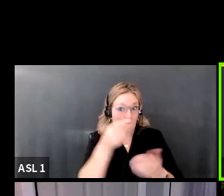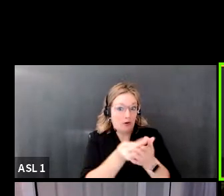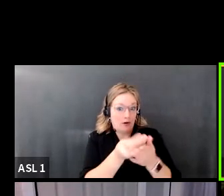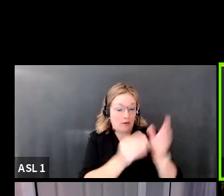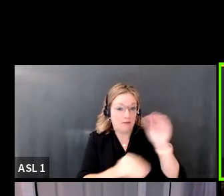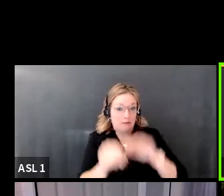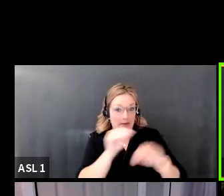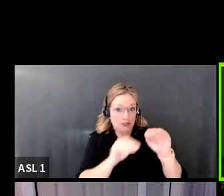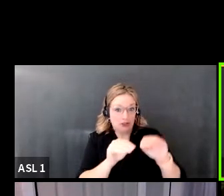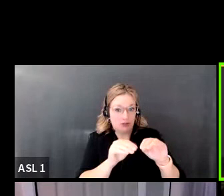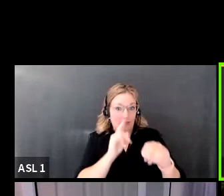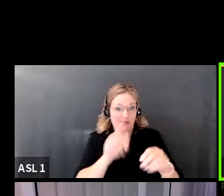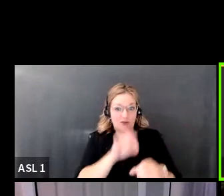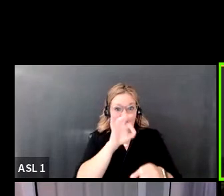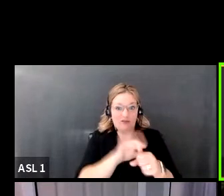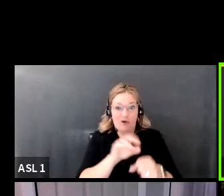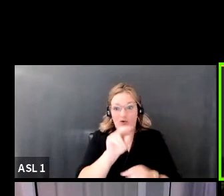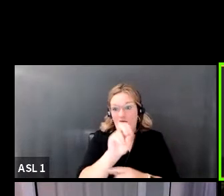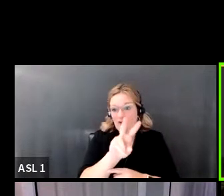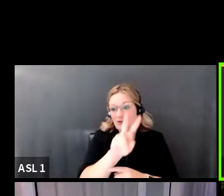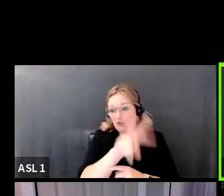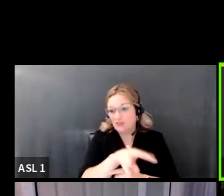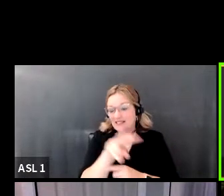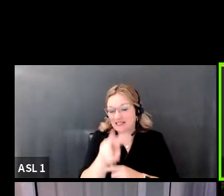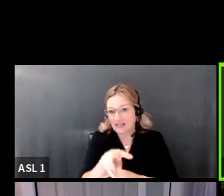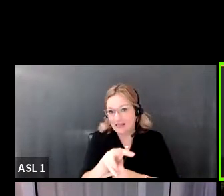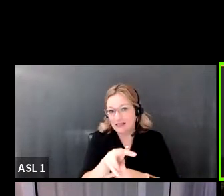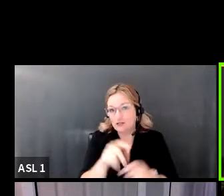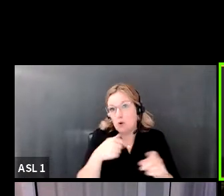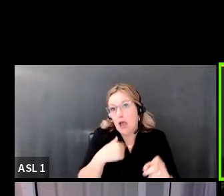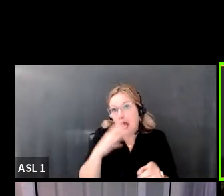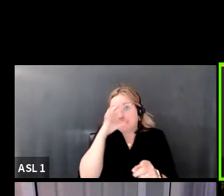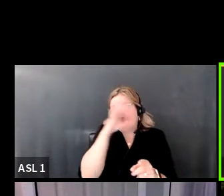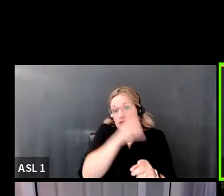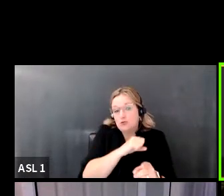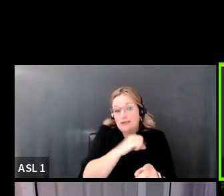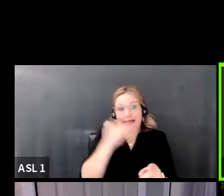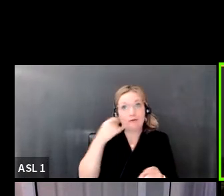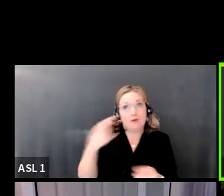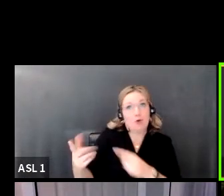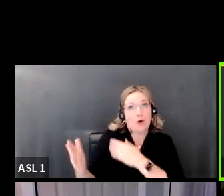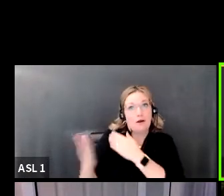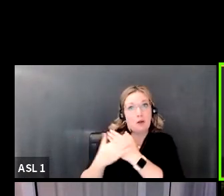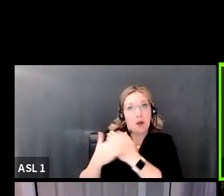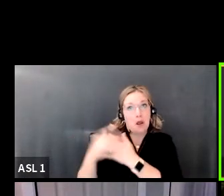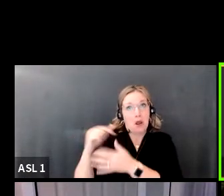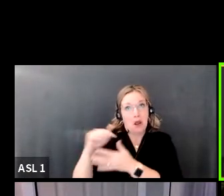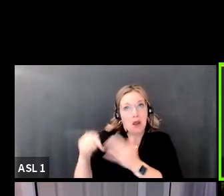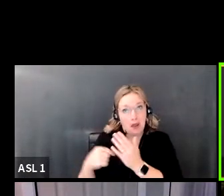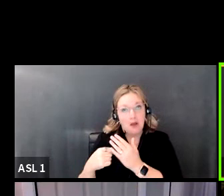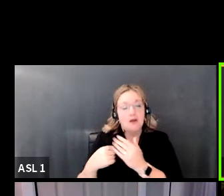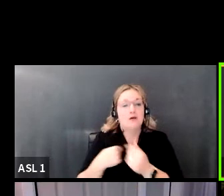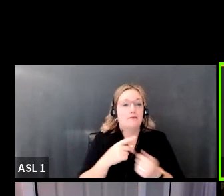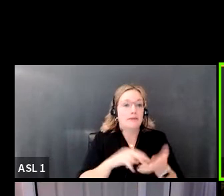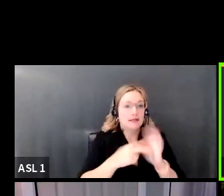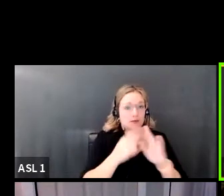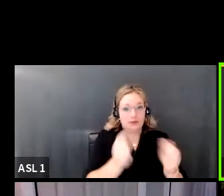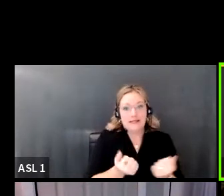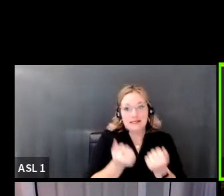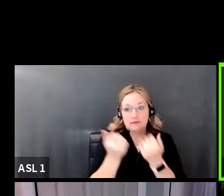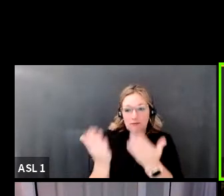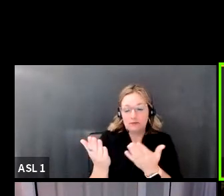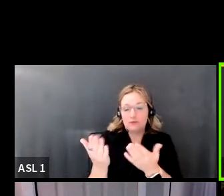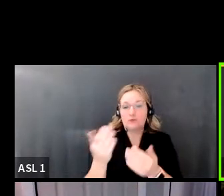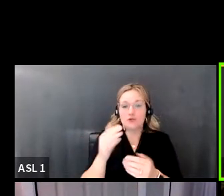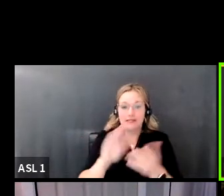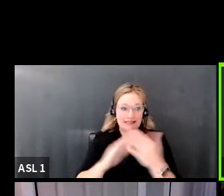22nd and assuming and assuming taking your advice we we send this proposal to the city with